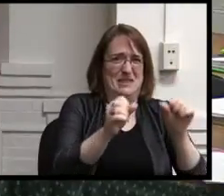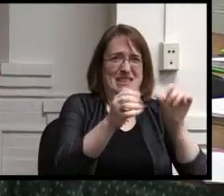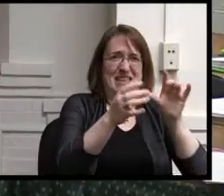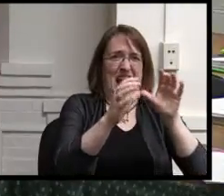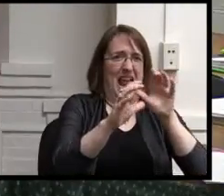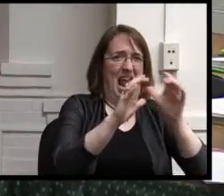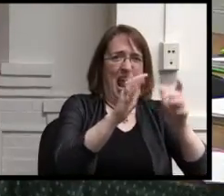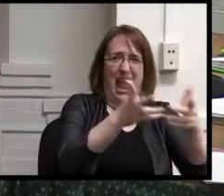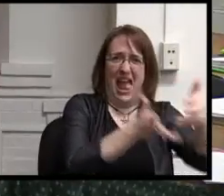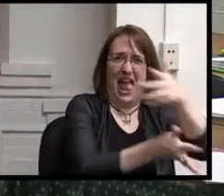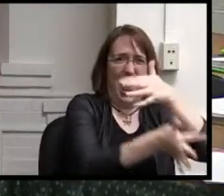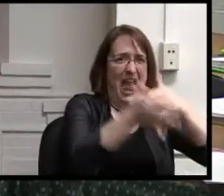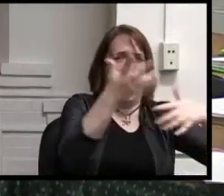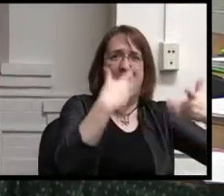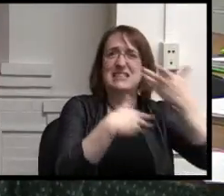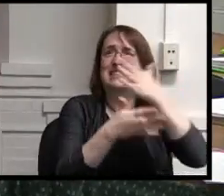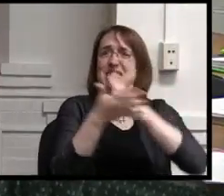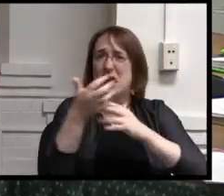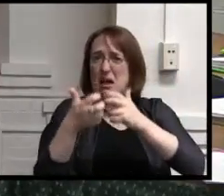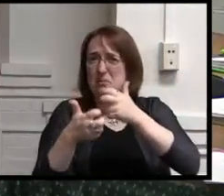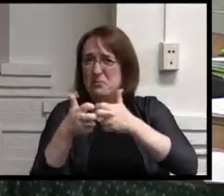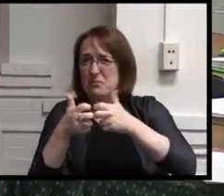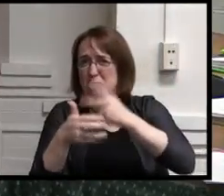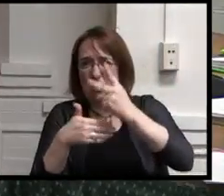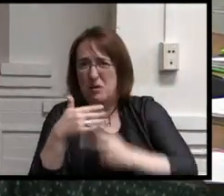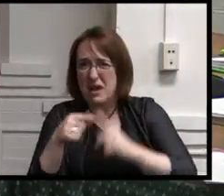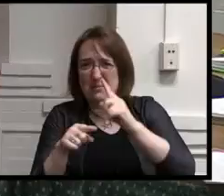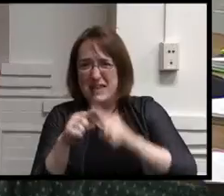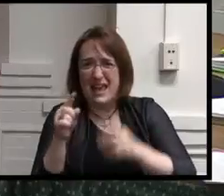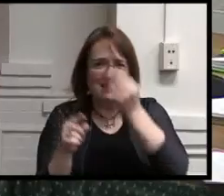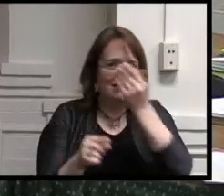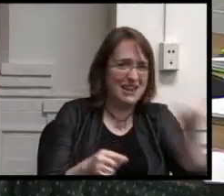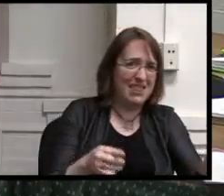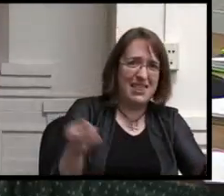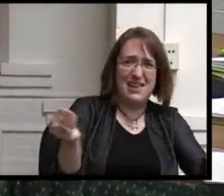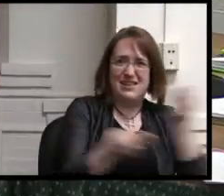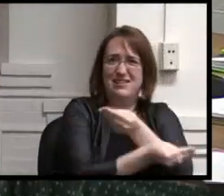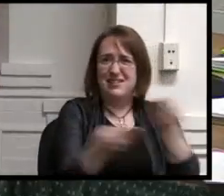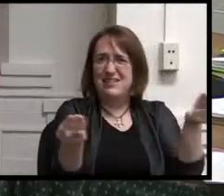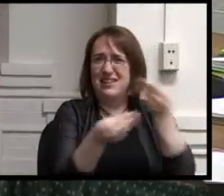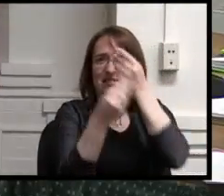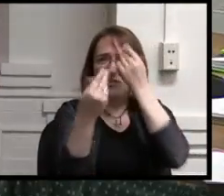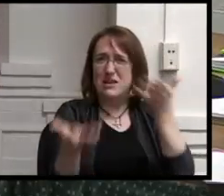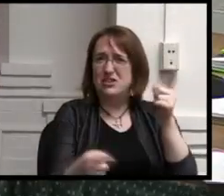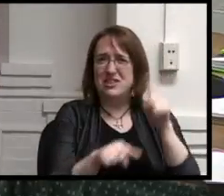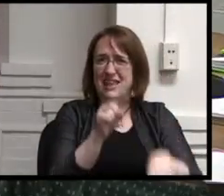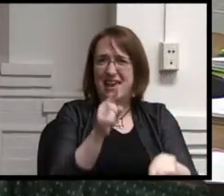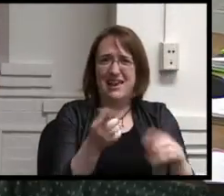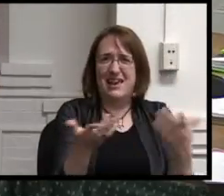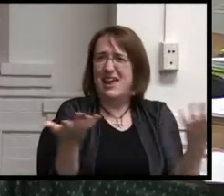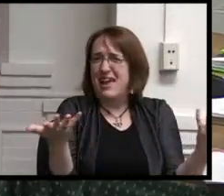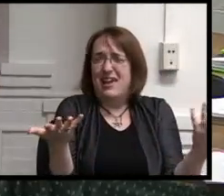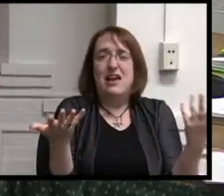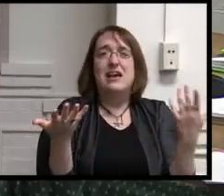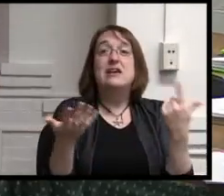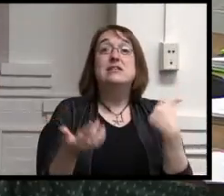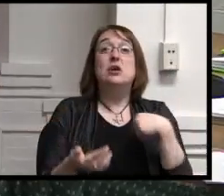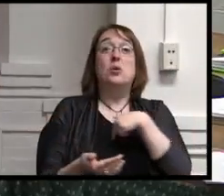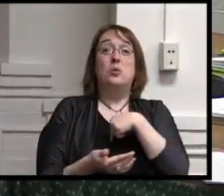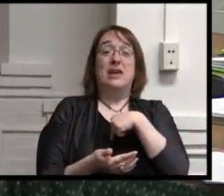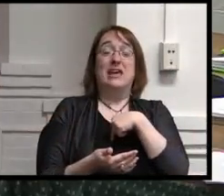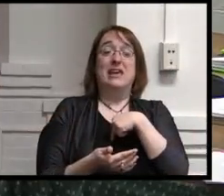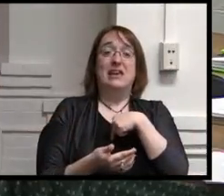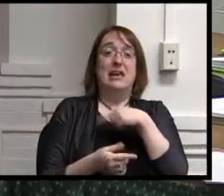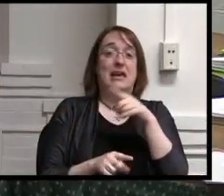some ways using certain programs can communicate minimally with each other, but where we are failing to